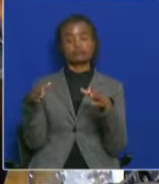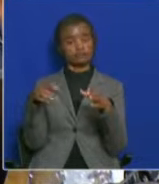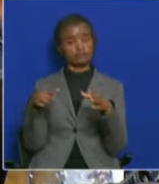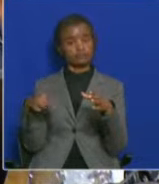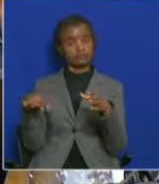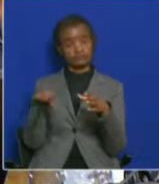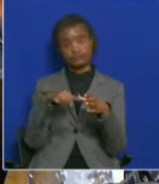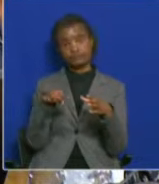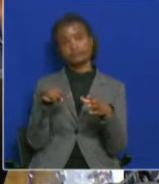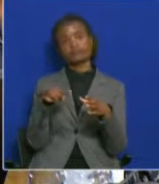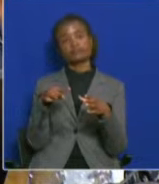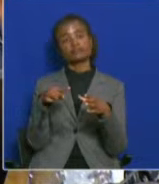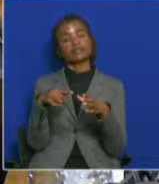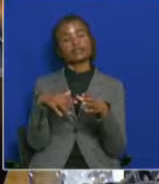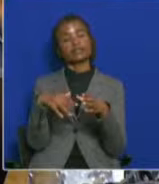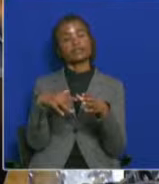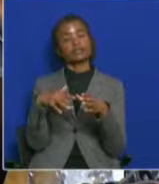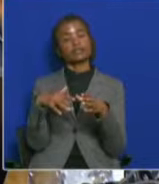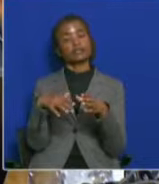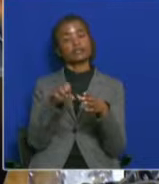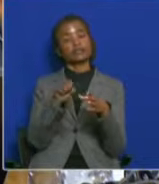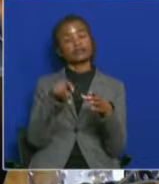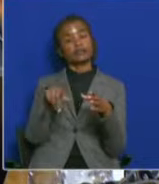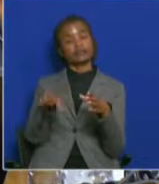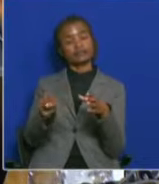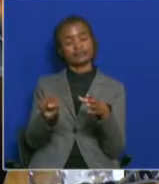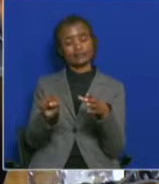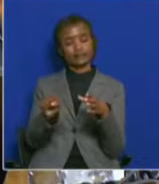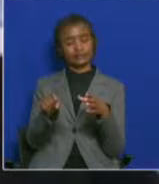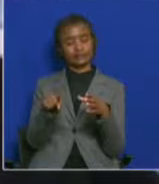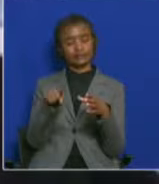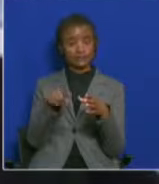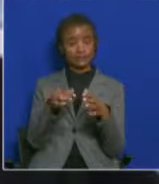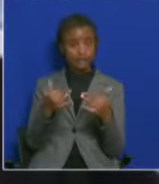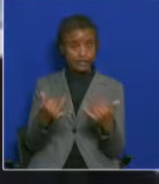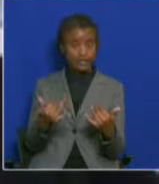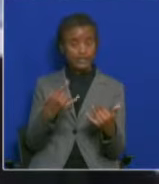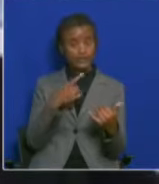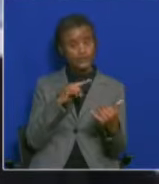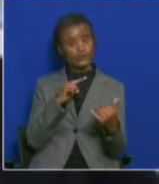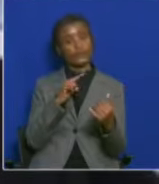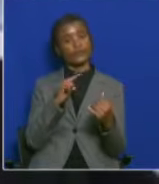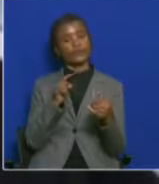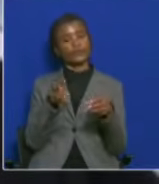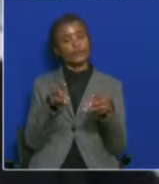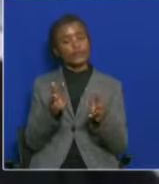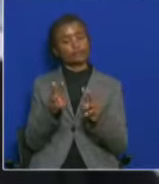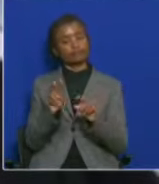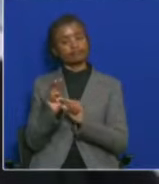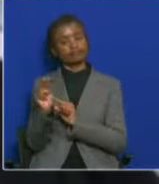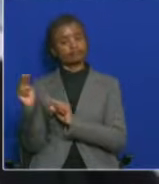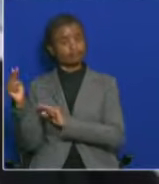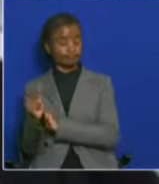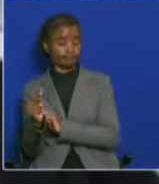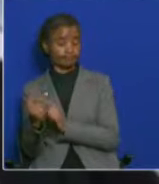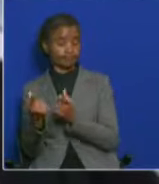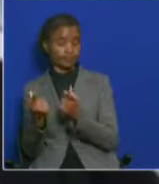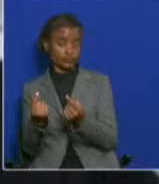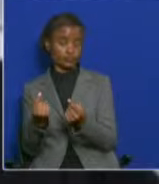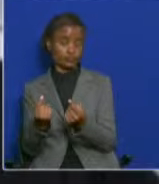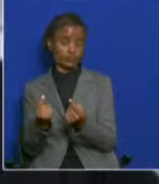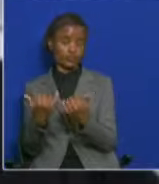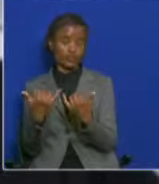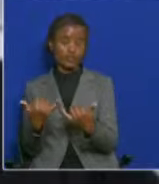of this commission. So that's the approach and the framing that I'd like the commissioners to bear in mind as